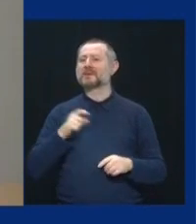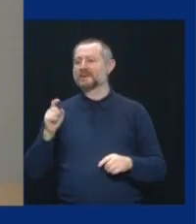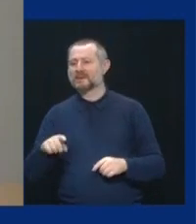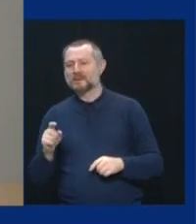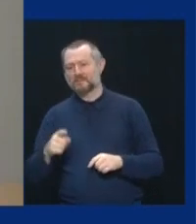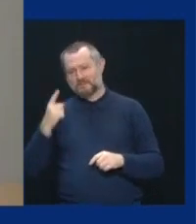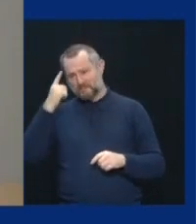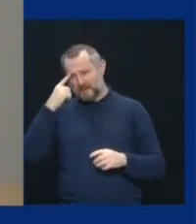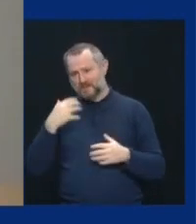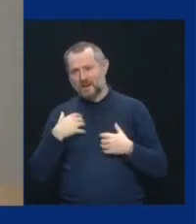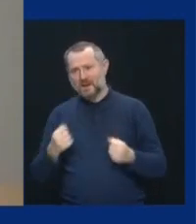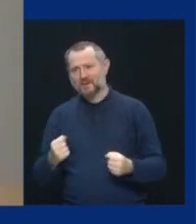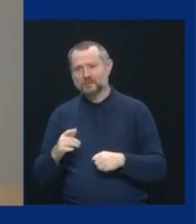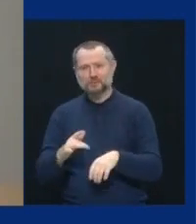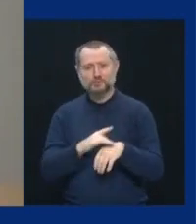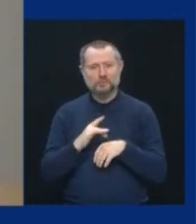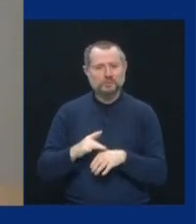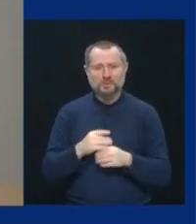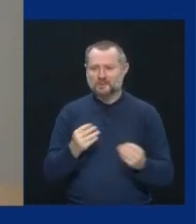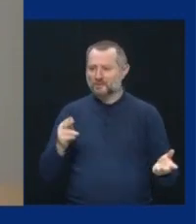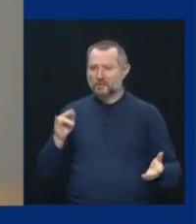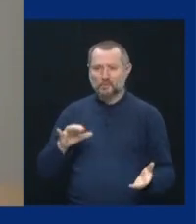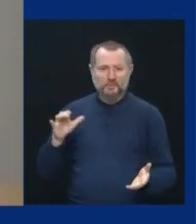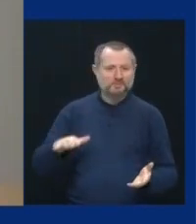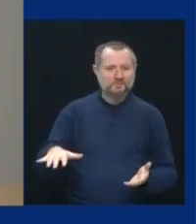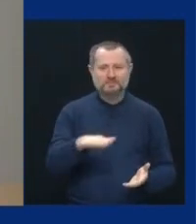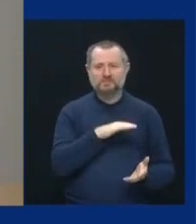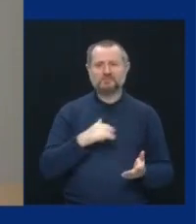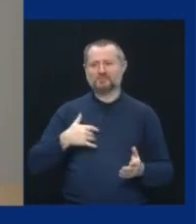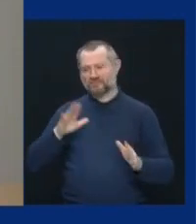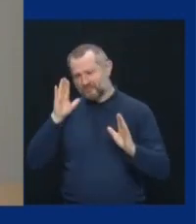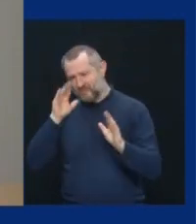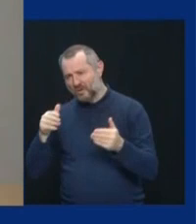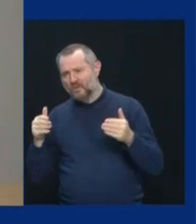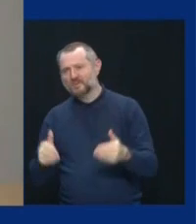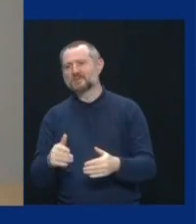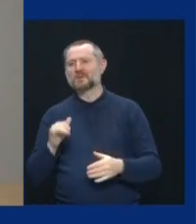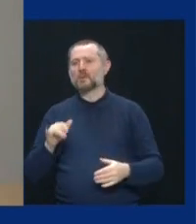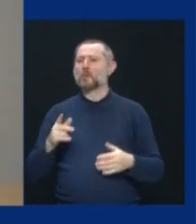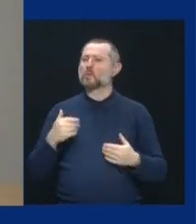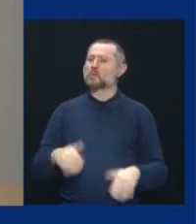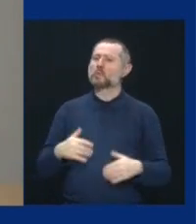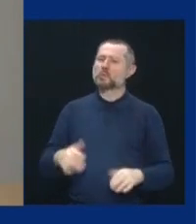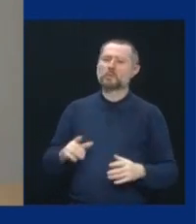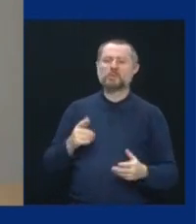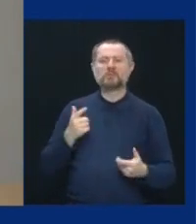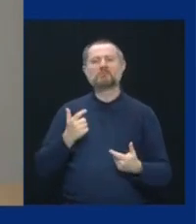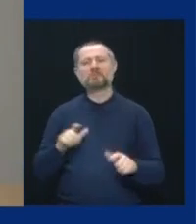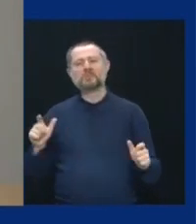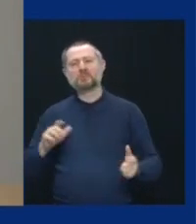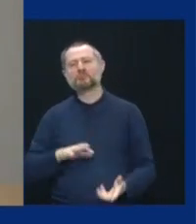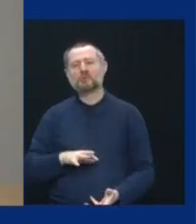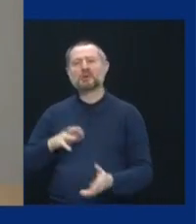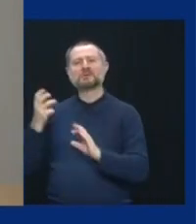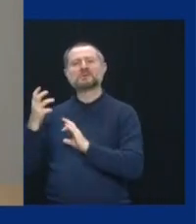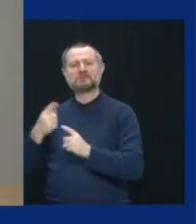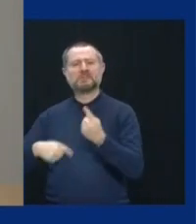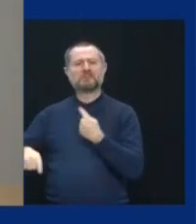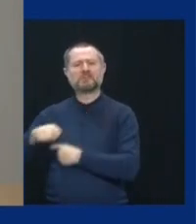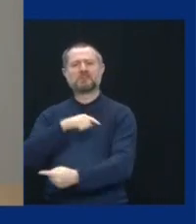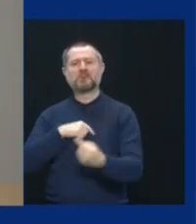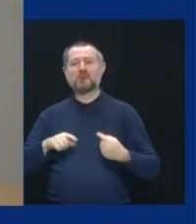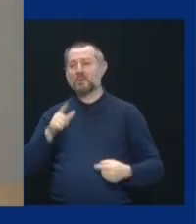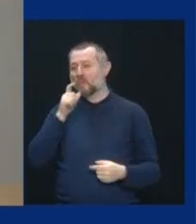health resources from the city of New York dedicated to address the growing crisis facing the city so that those suffering